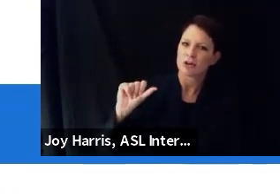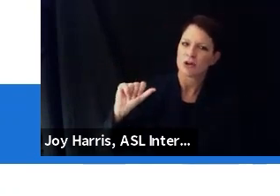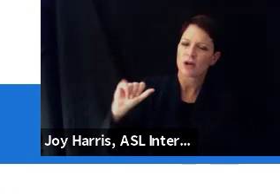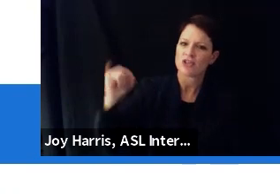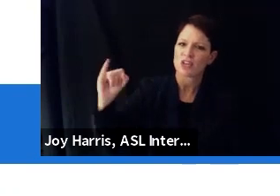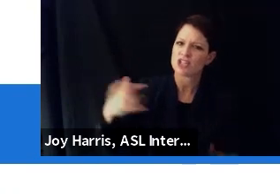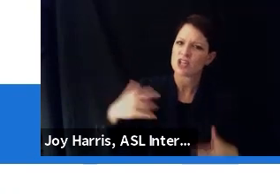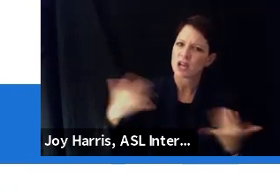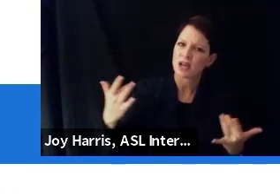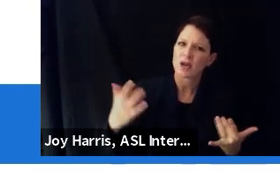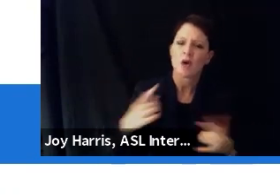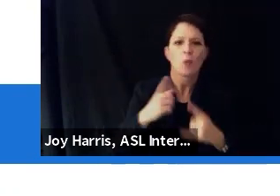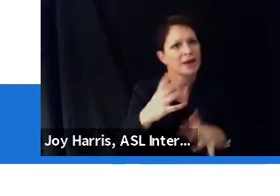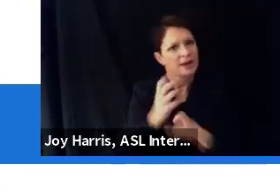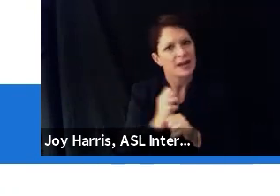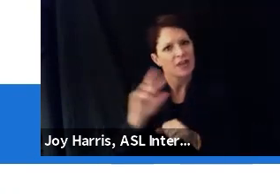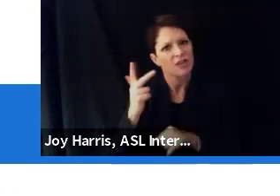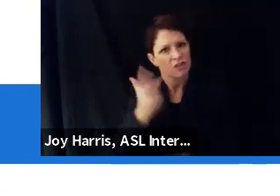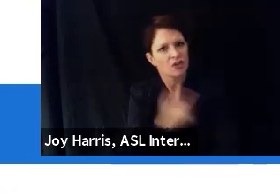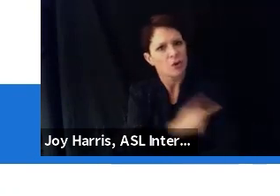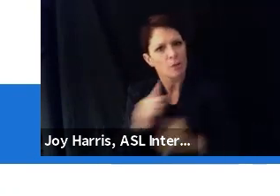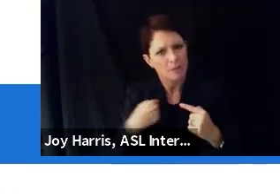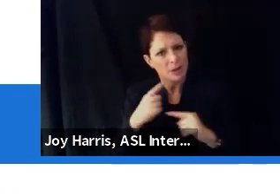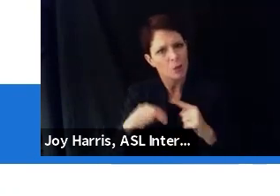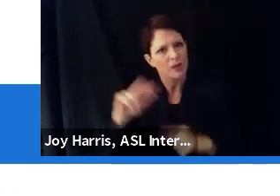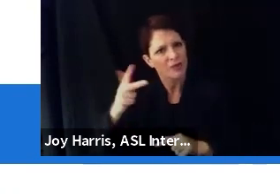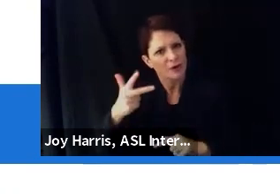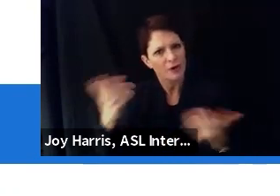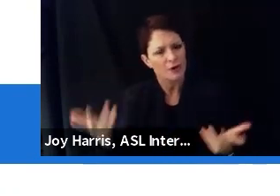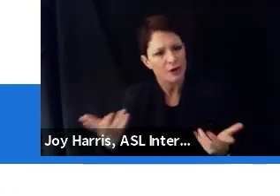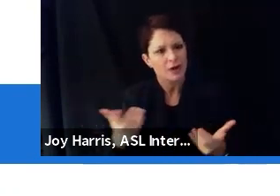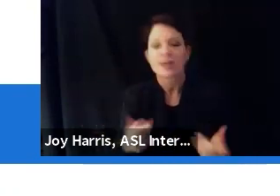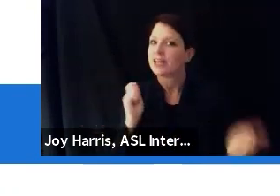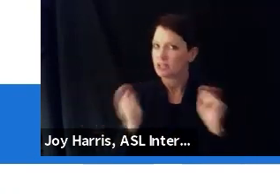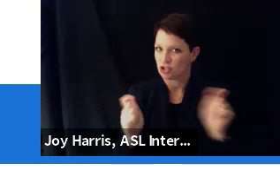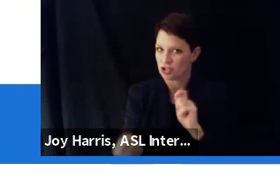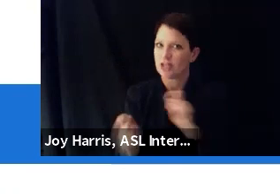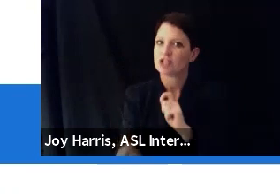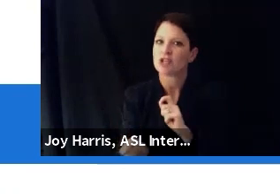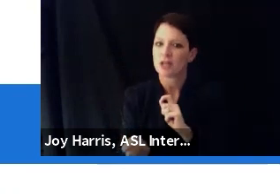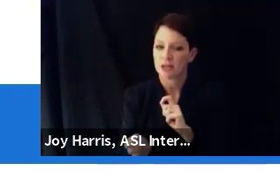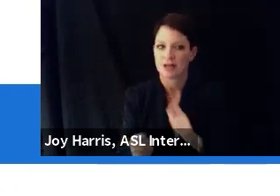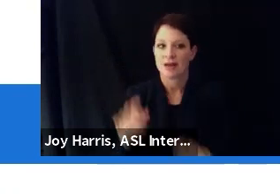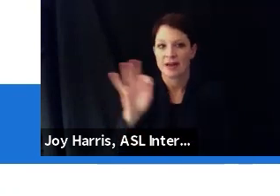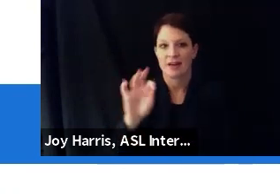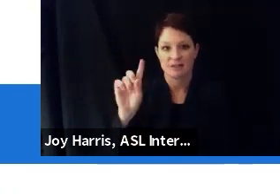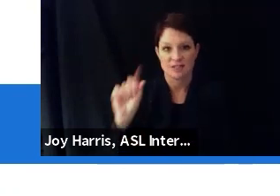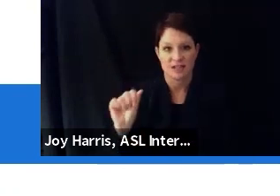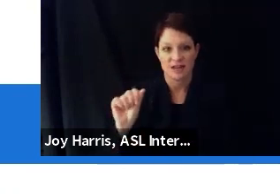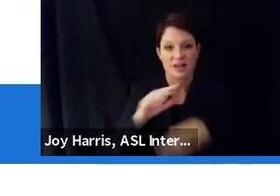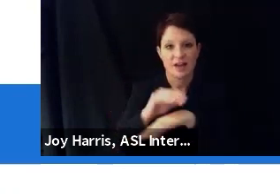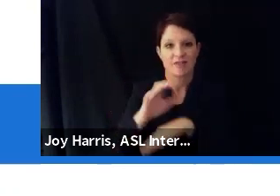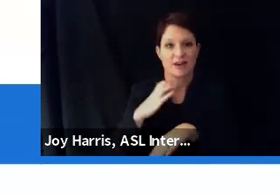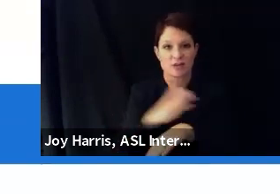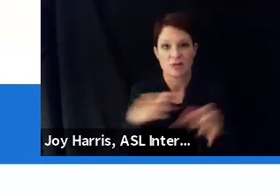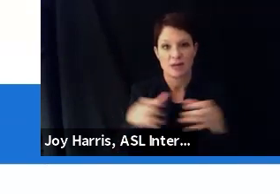place, and they're wondering when they can get a booster. So this is all rapidly changing. The FDA Advisory Committee met